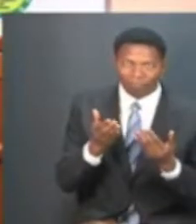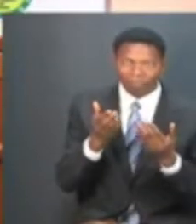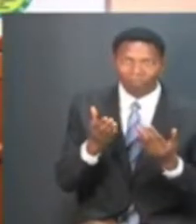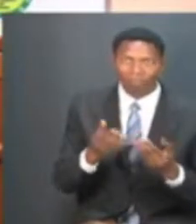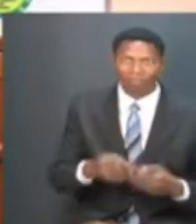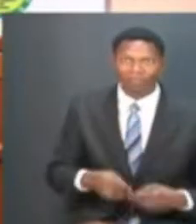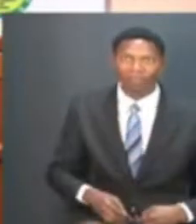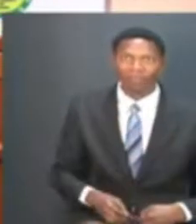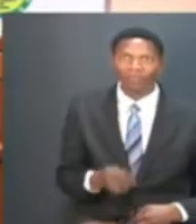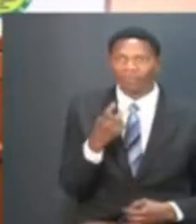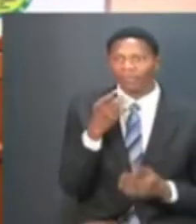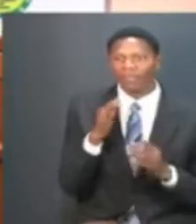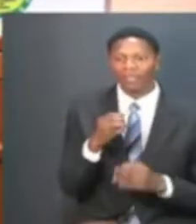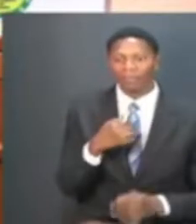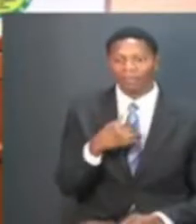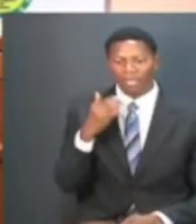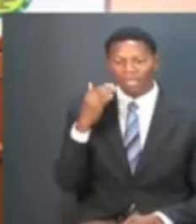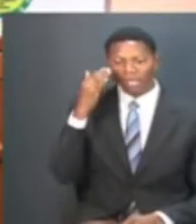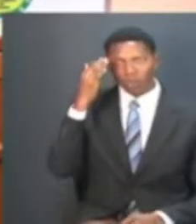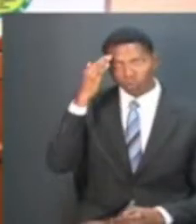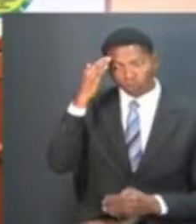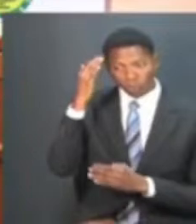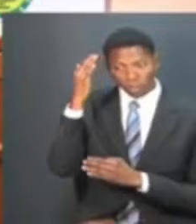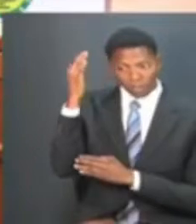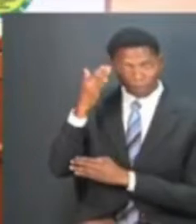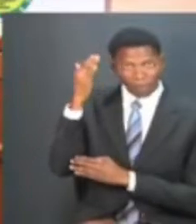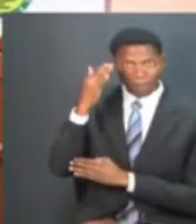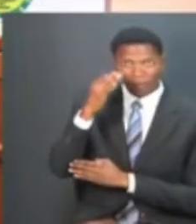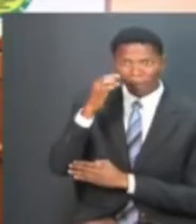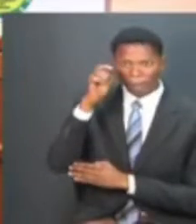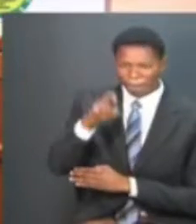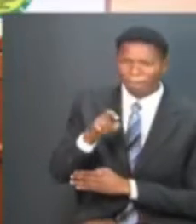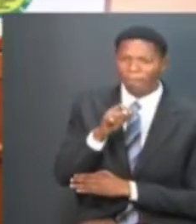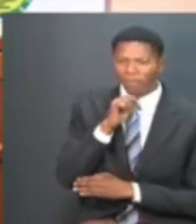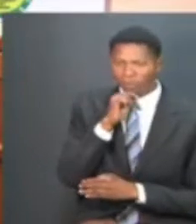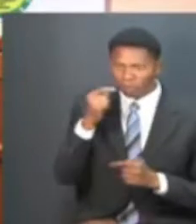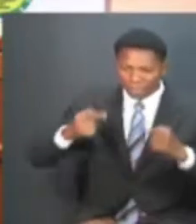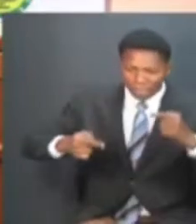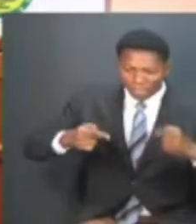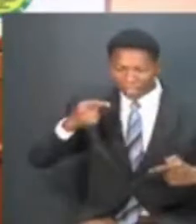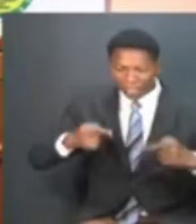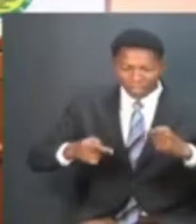I know statements are not supposed to generate debates, and